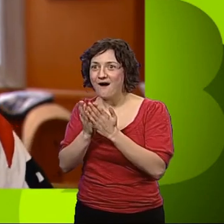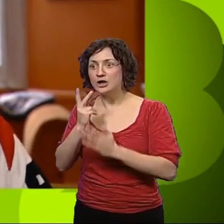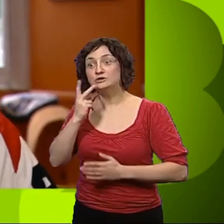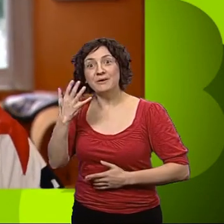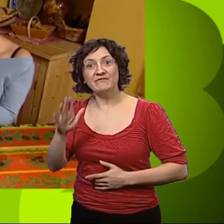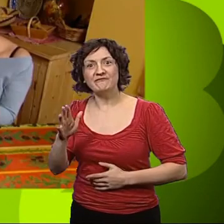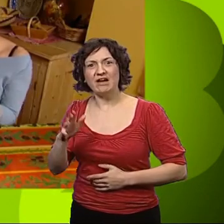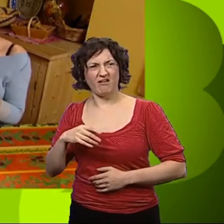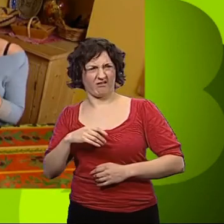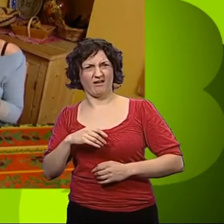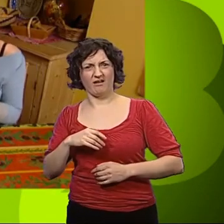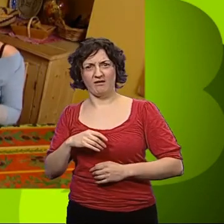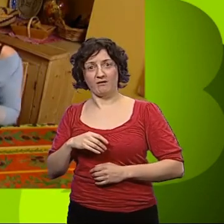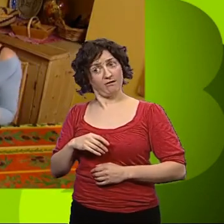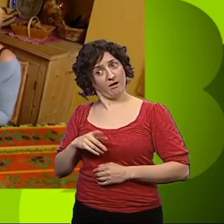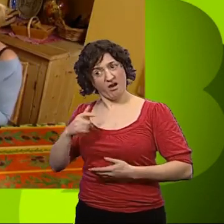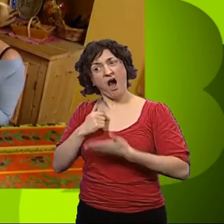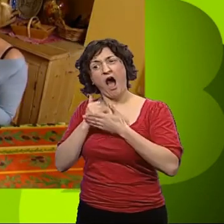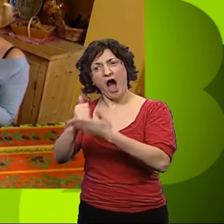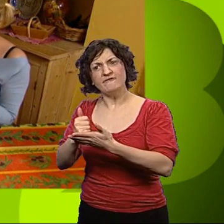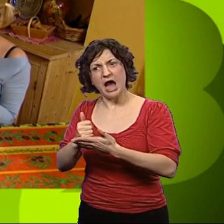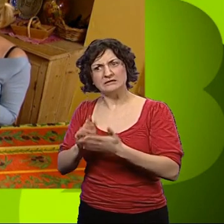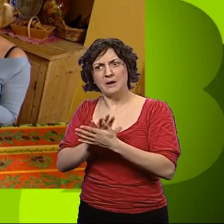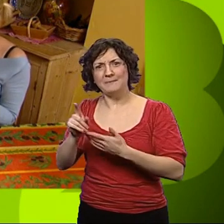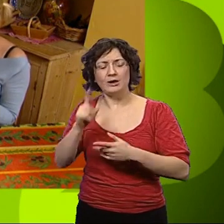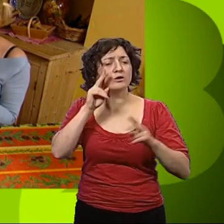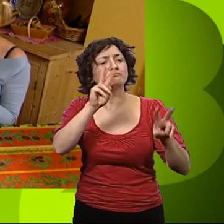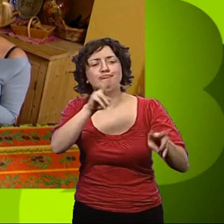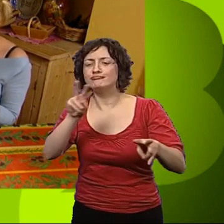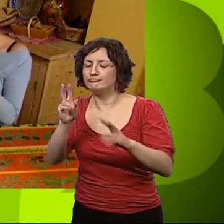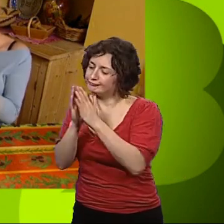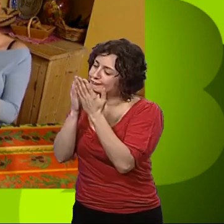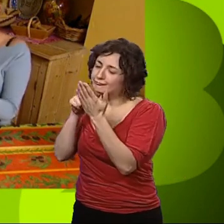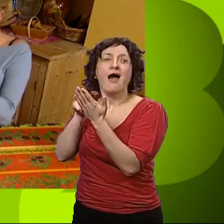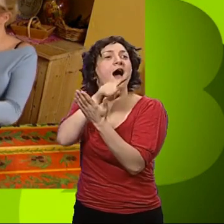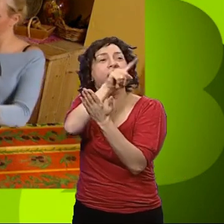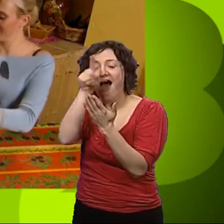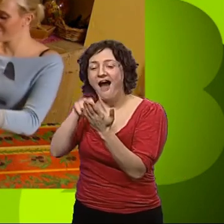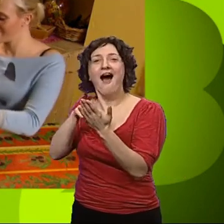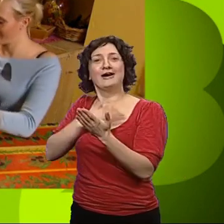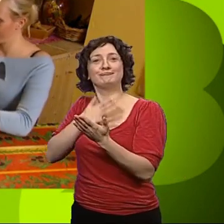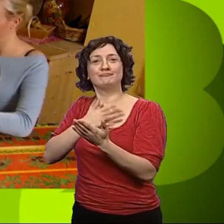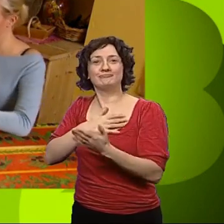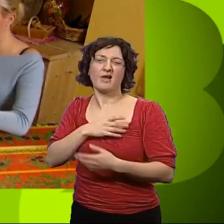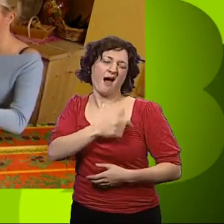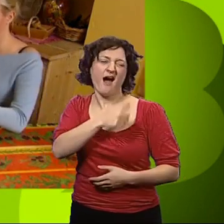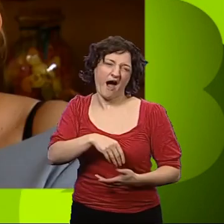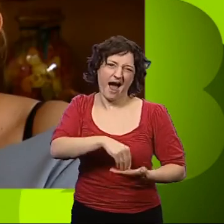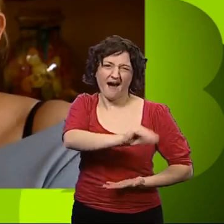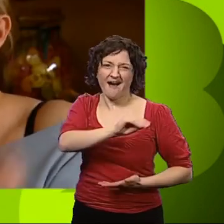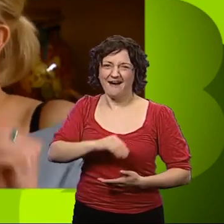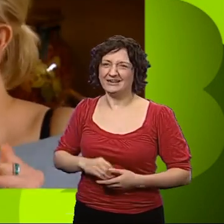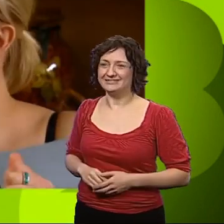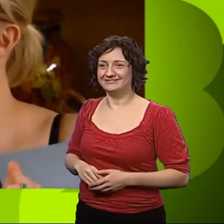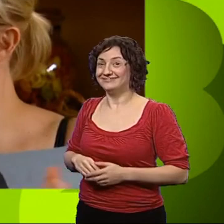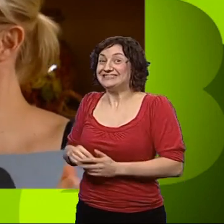What? I do recommend it to make the most of your visit. Oh, right, then I'll take one. There you go. There you go.